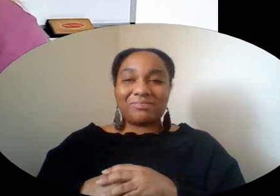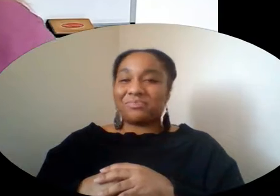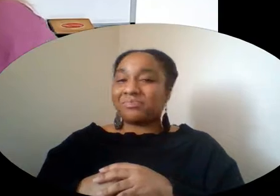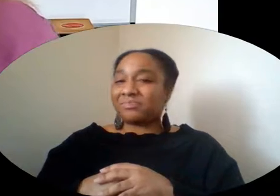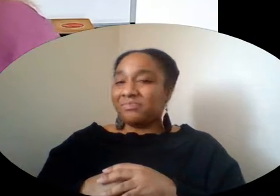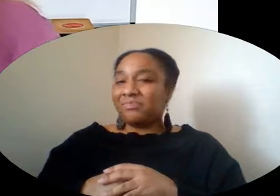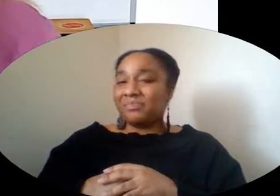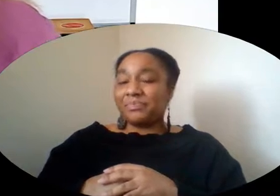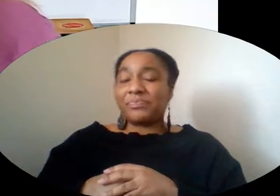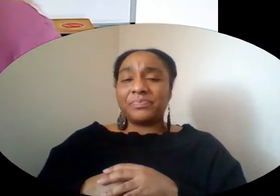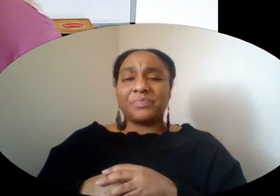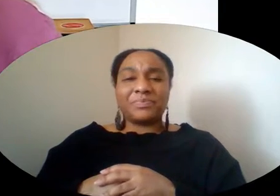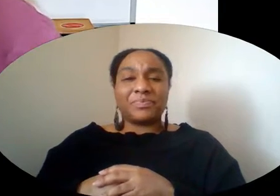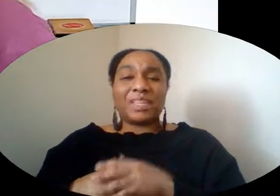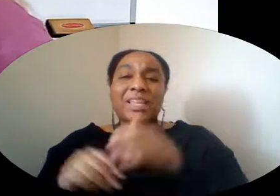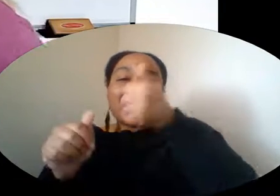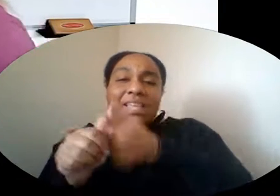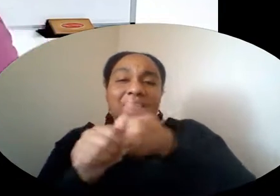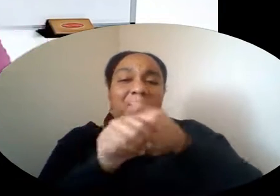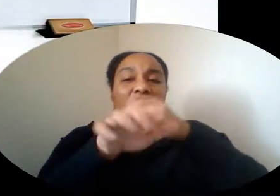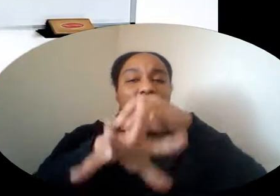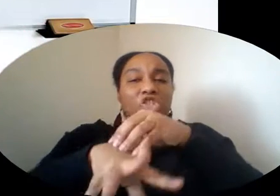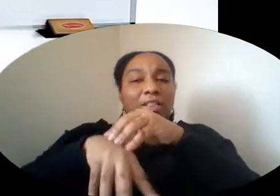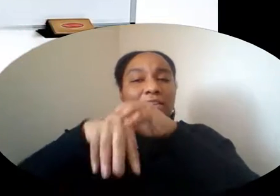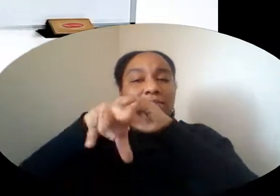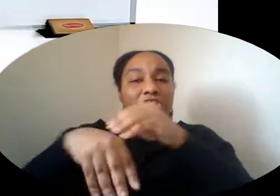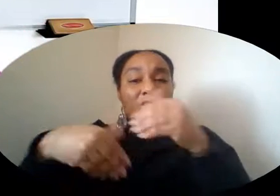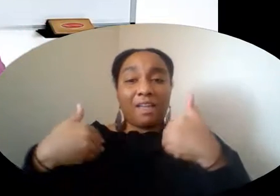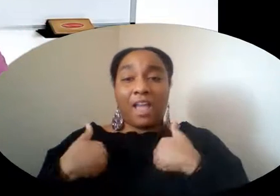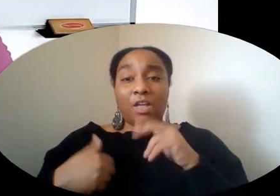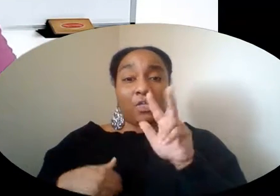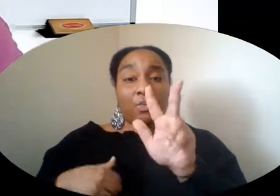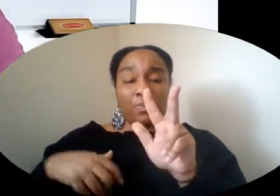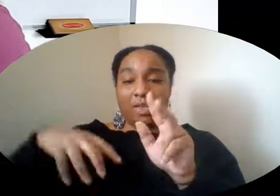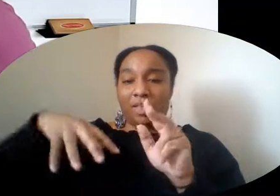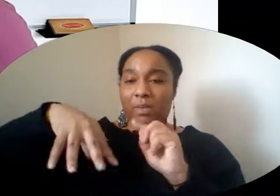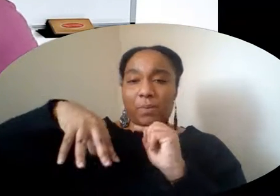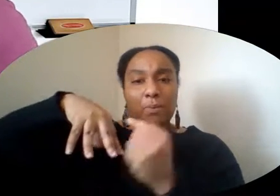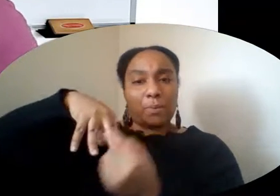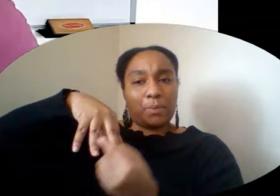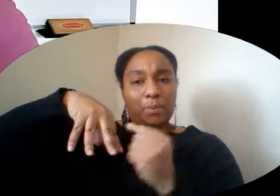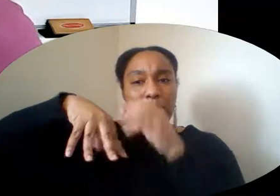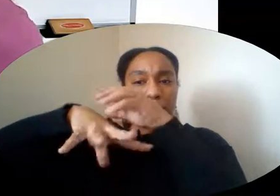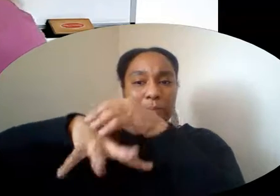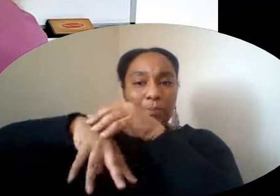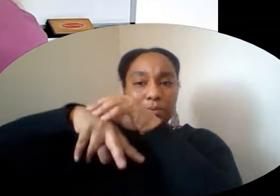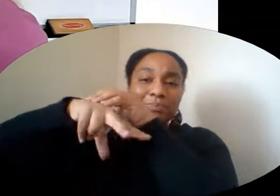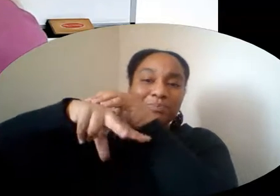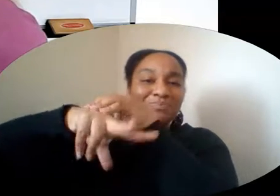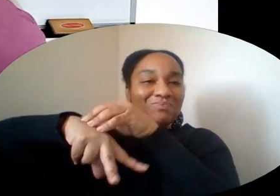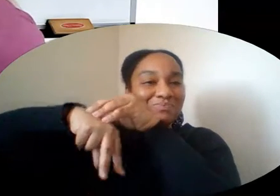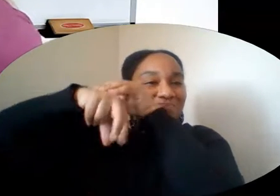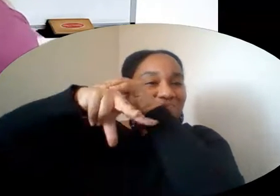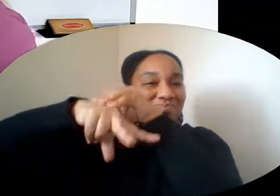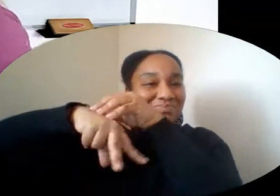the ocean. Each jellyfish had 3